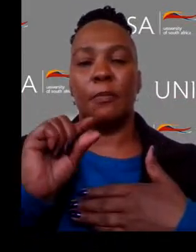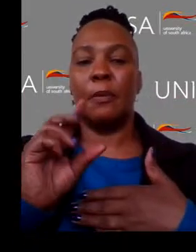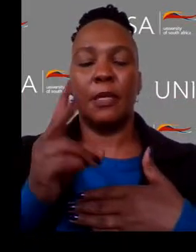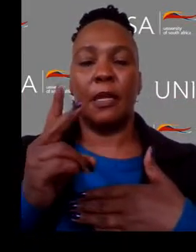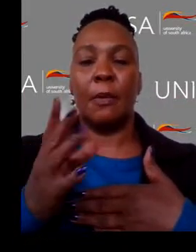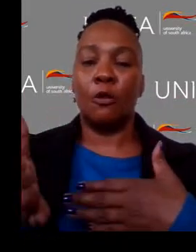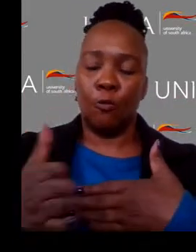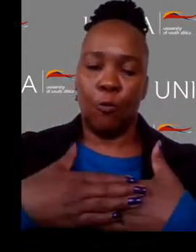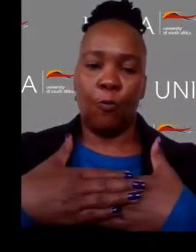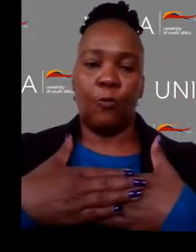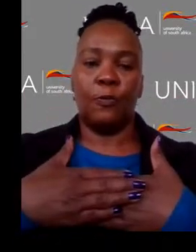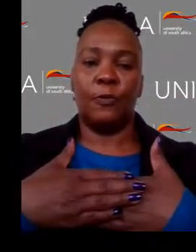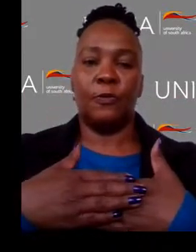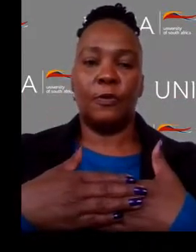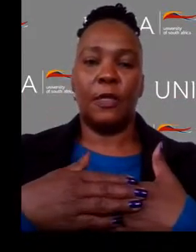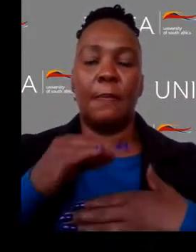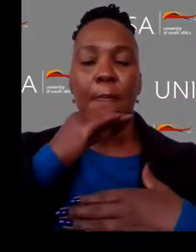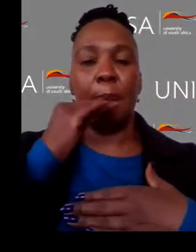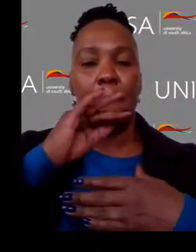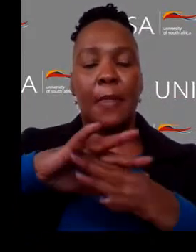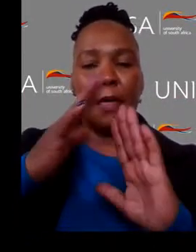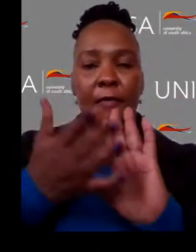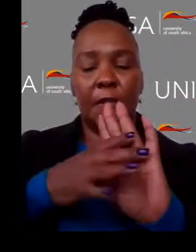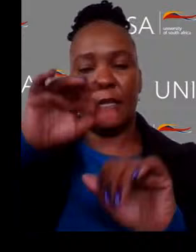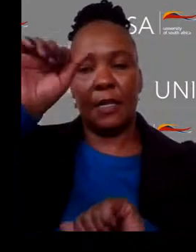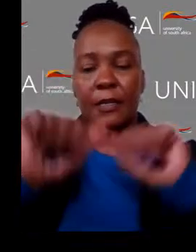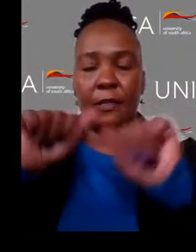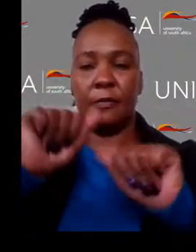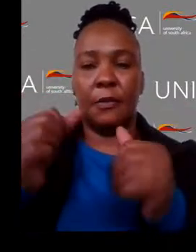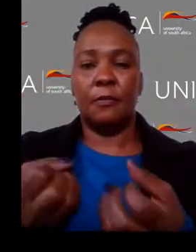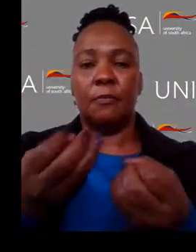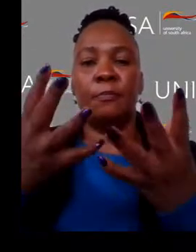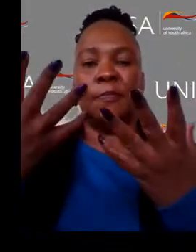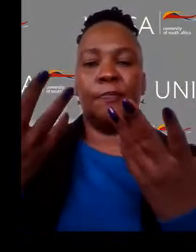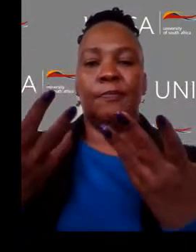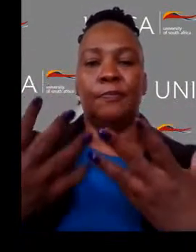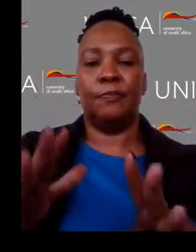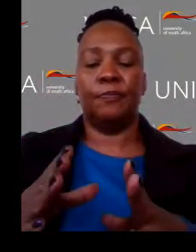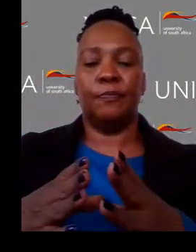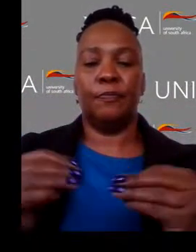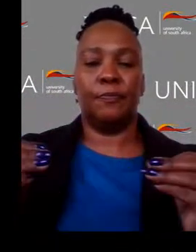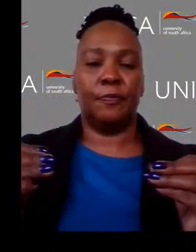you've got everything successfully submitted, you just close your browser.